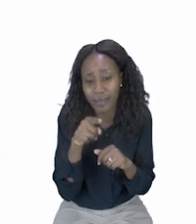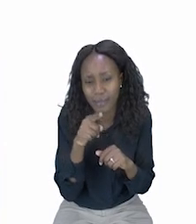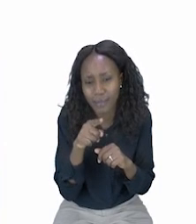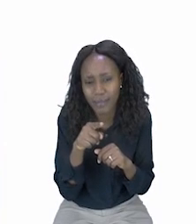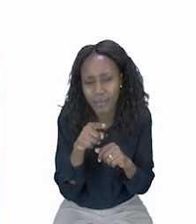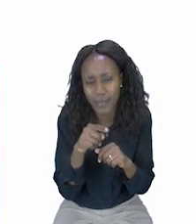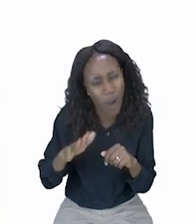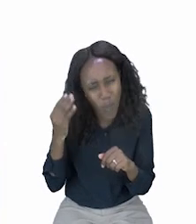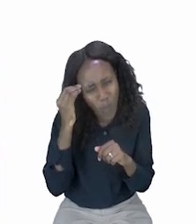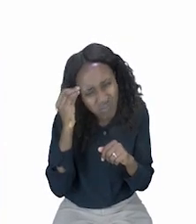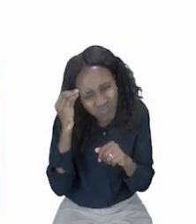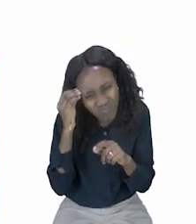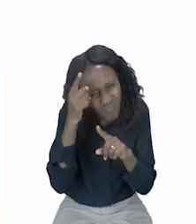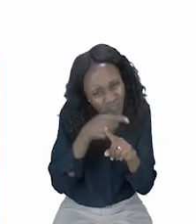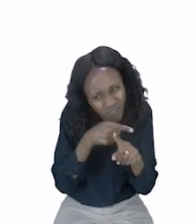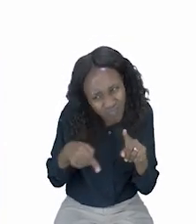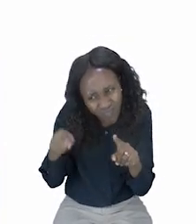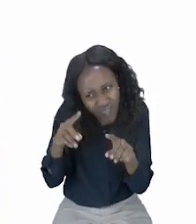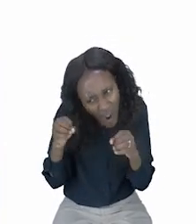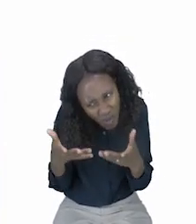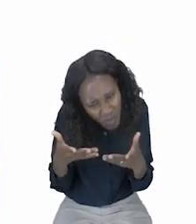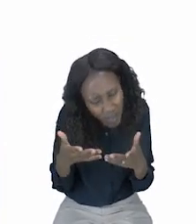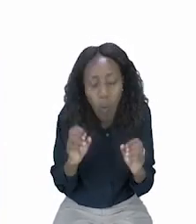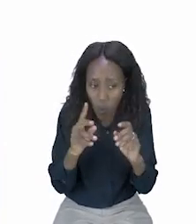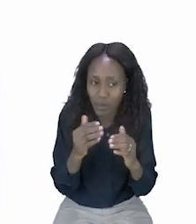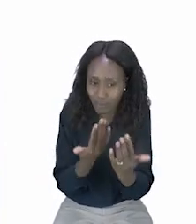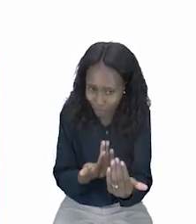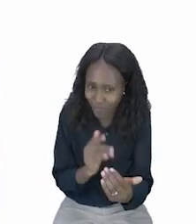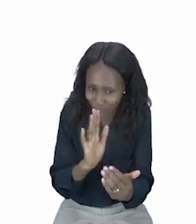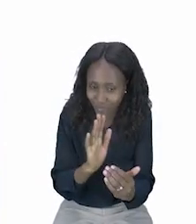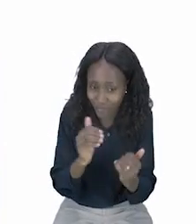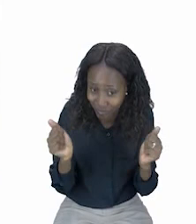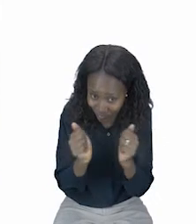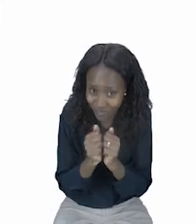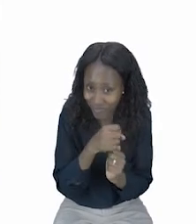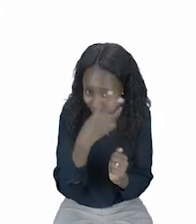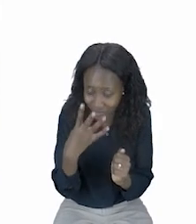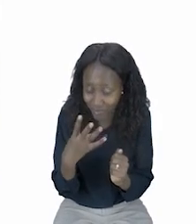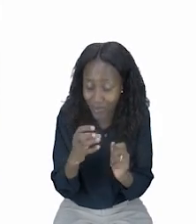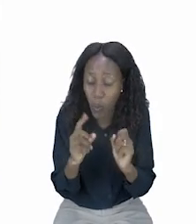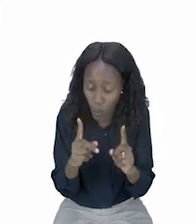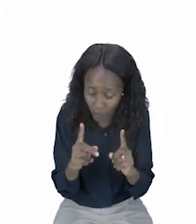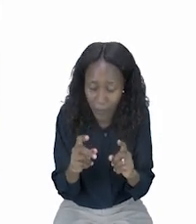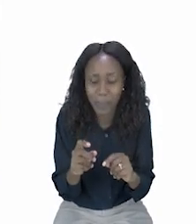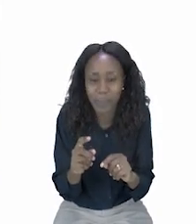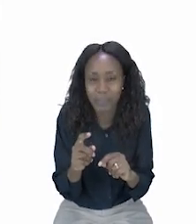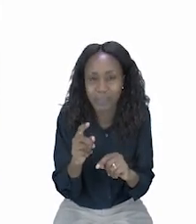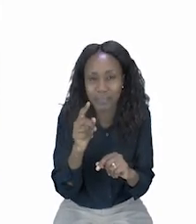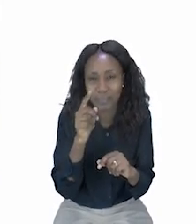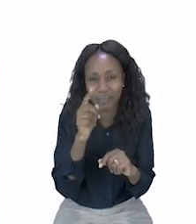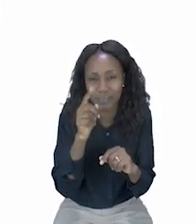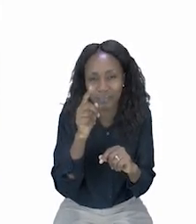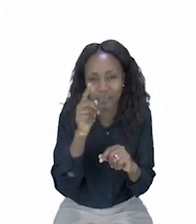I'm curious. So we are going to count the sides. Are you ready? Let's count together.